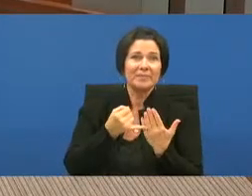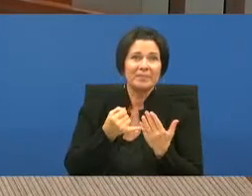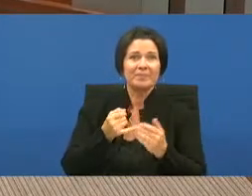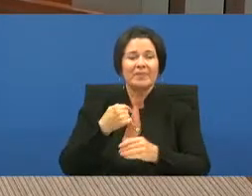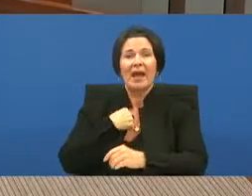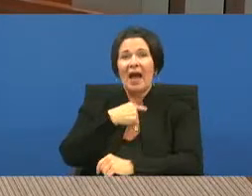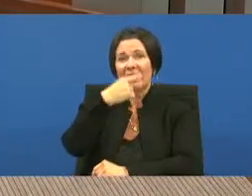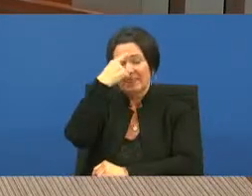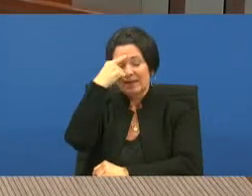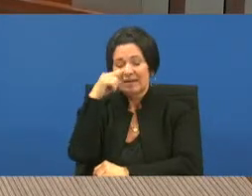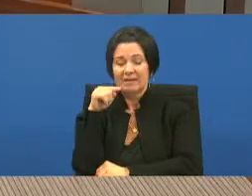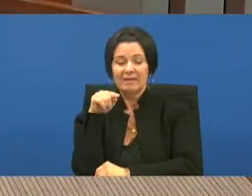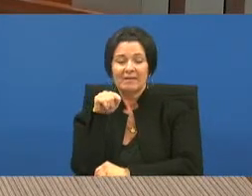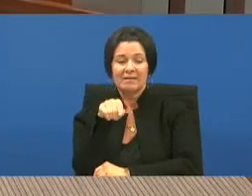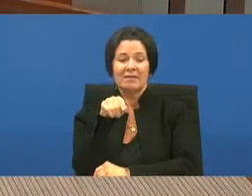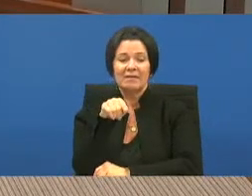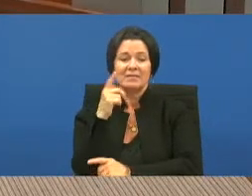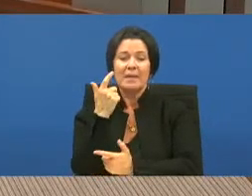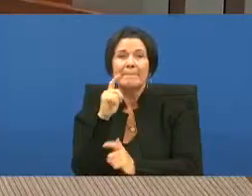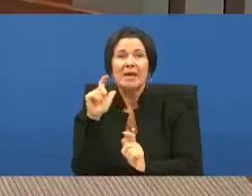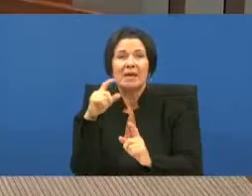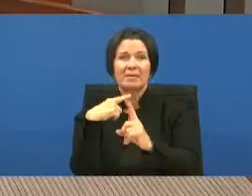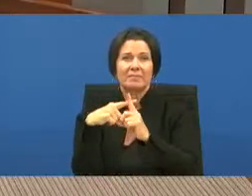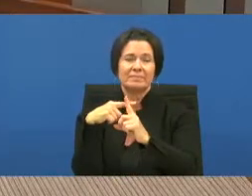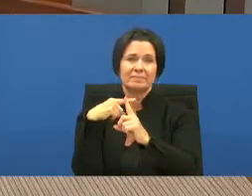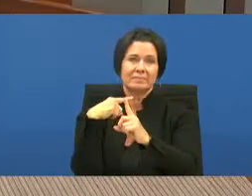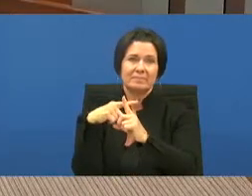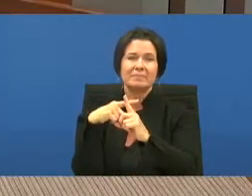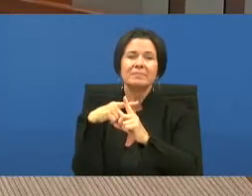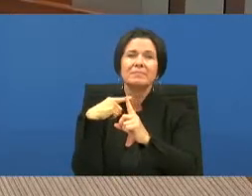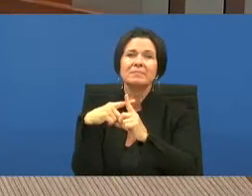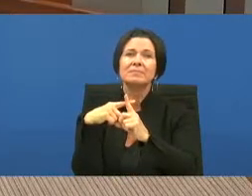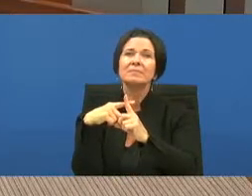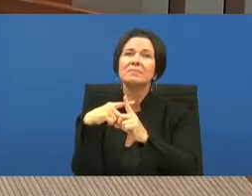a big positive for our